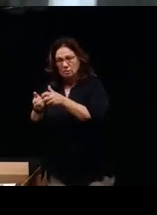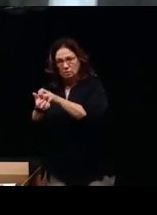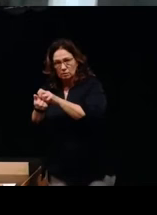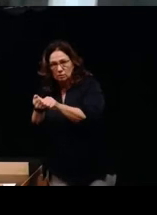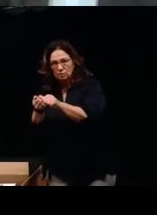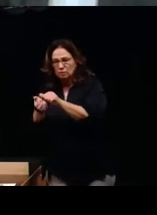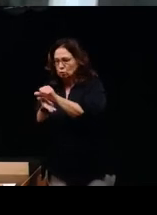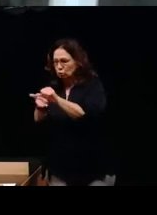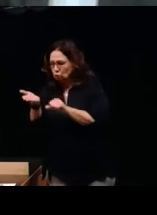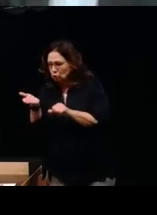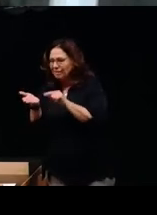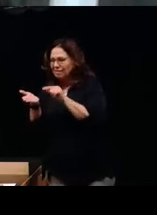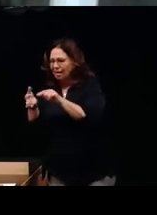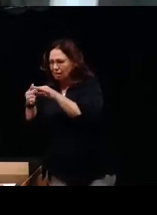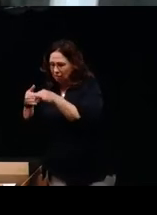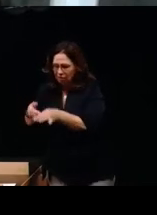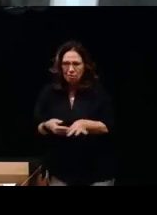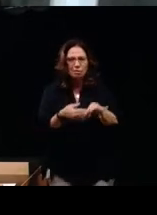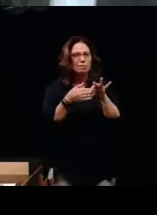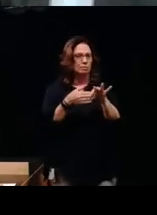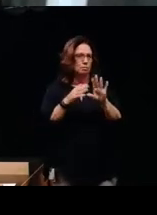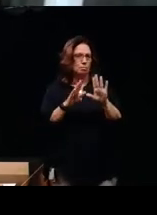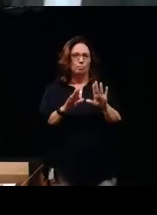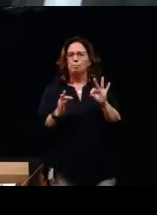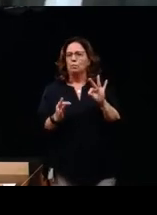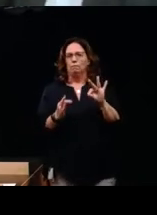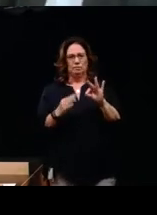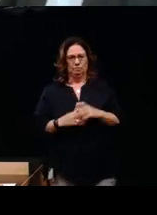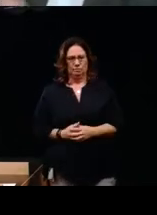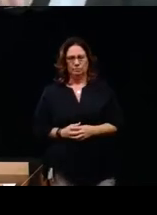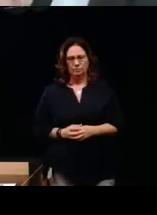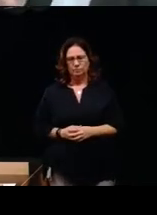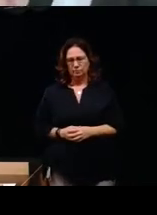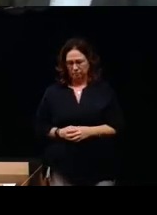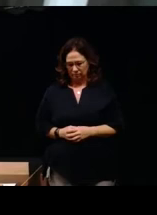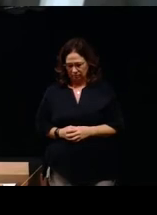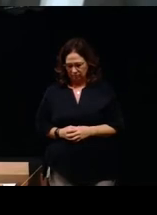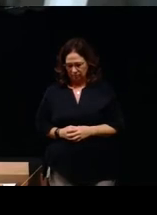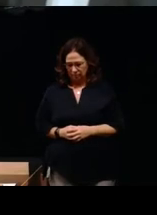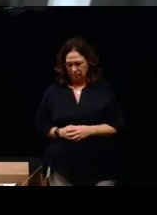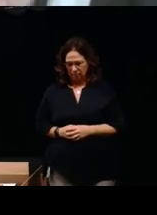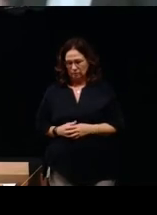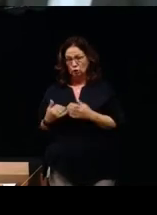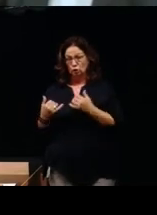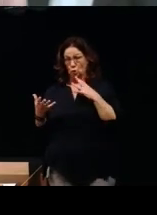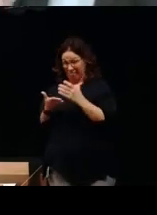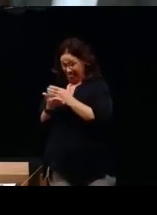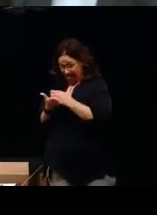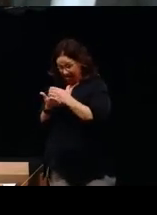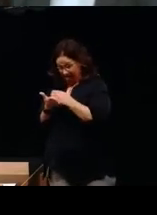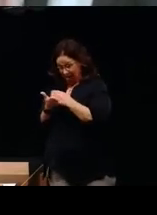surgeries, are a great way to draw attention to the body. So gather that neurologic history,